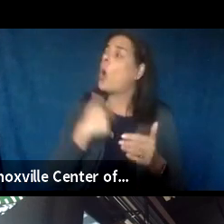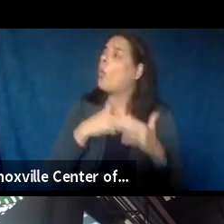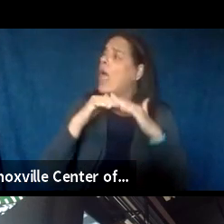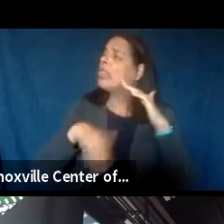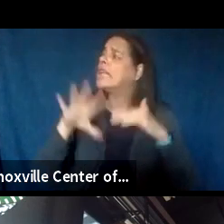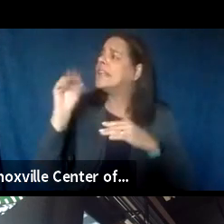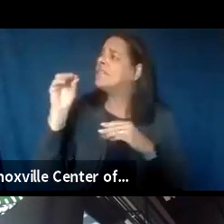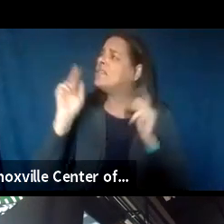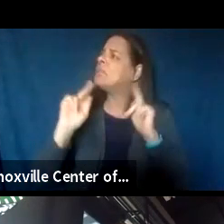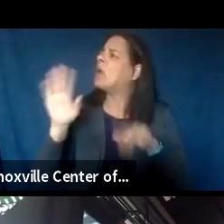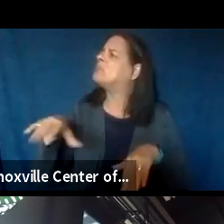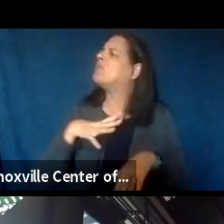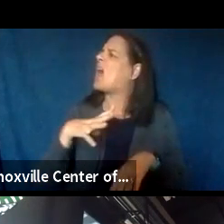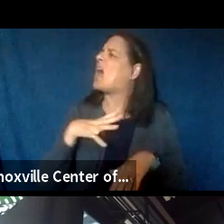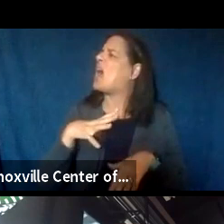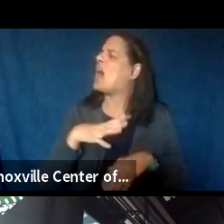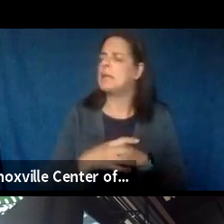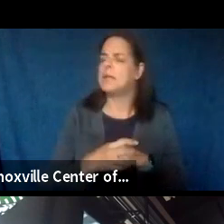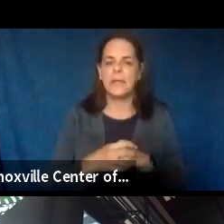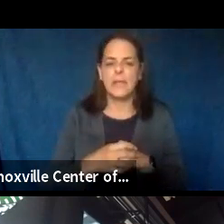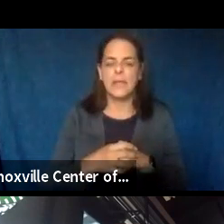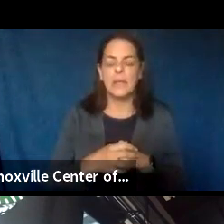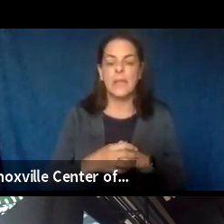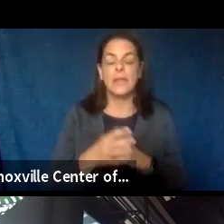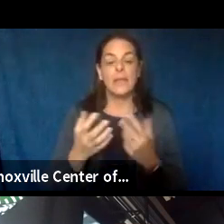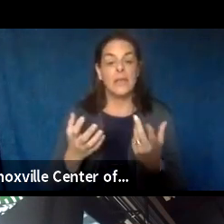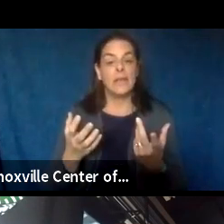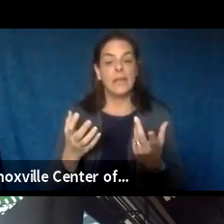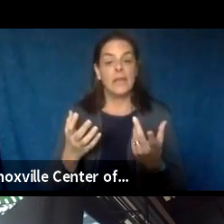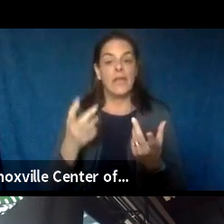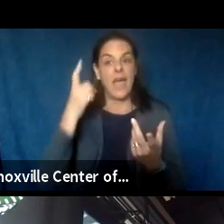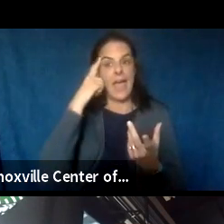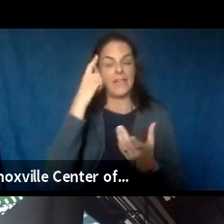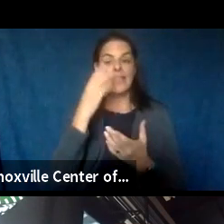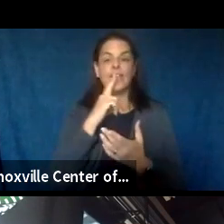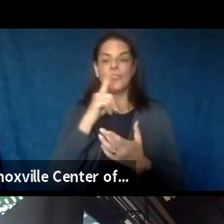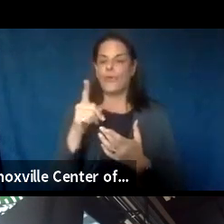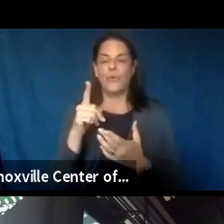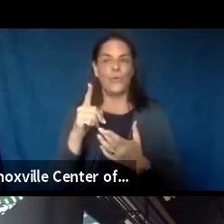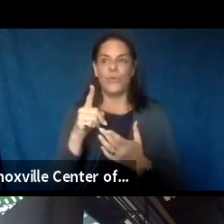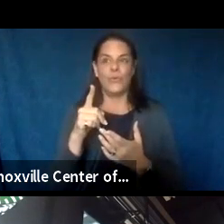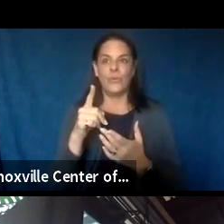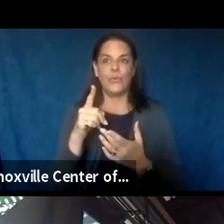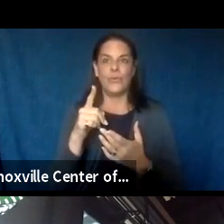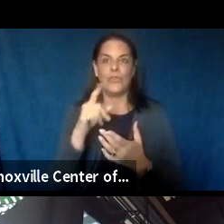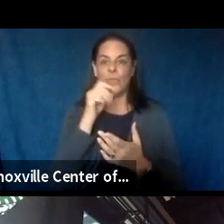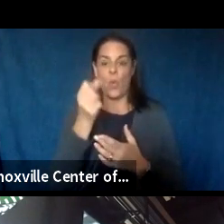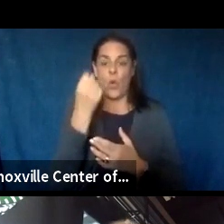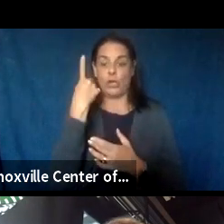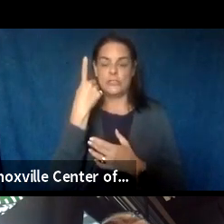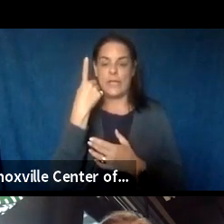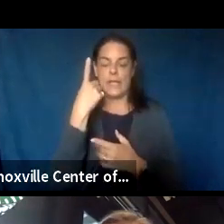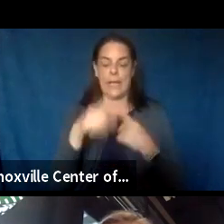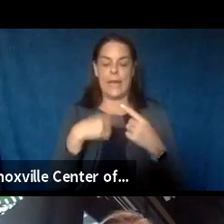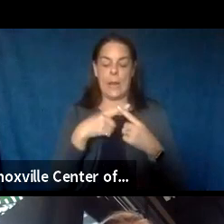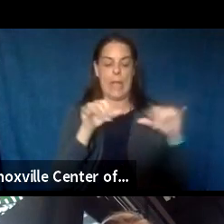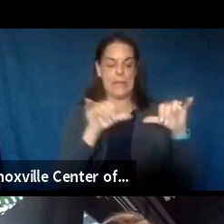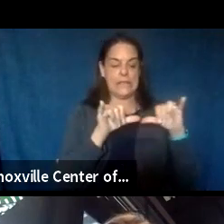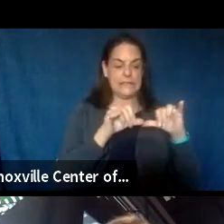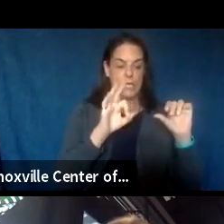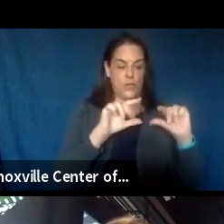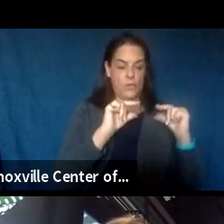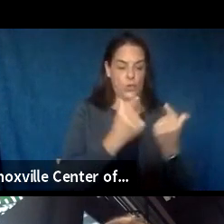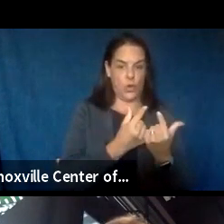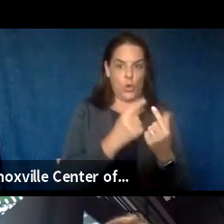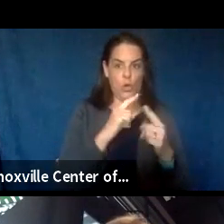be okay. I think there's a disconnect between the size of the group and